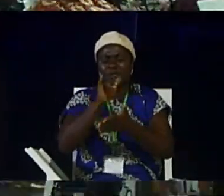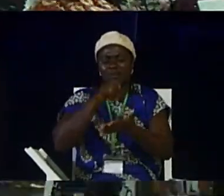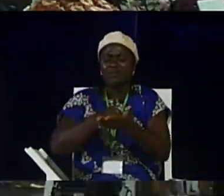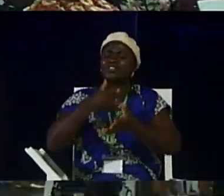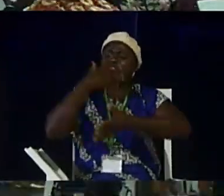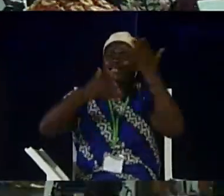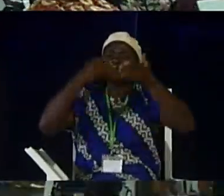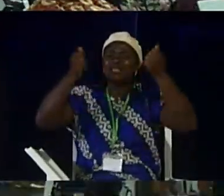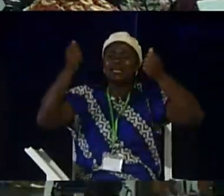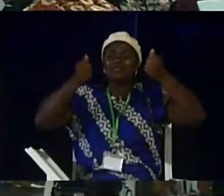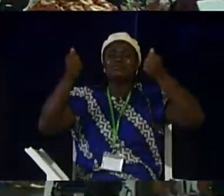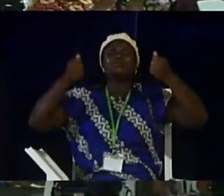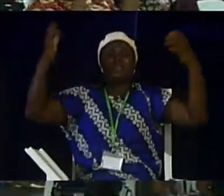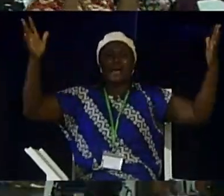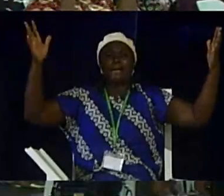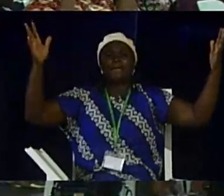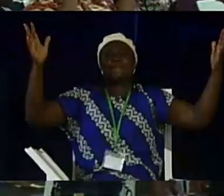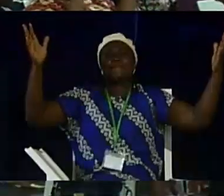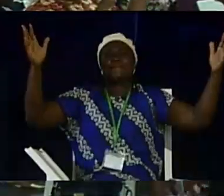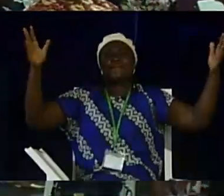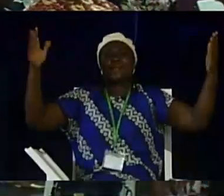hallelujah.